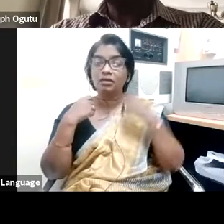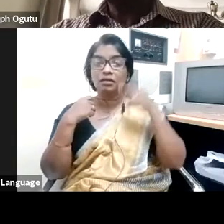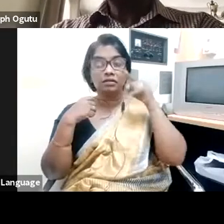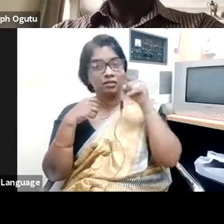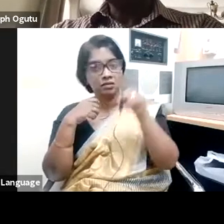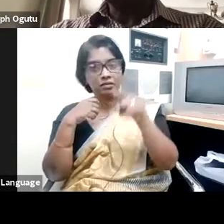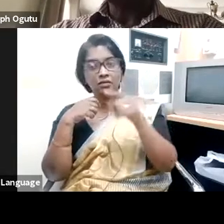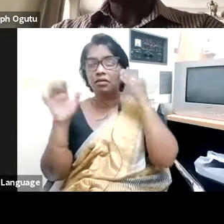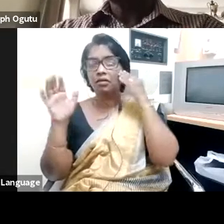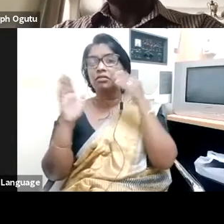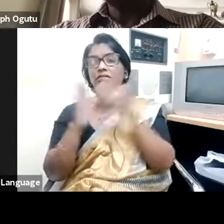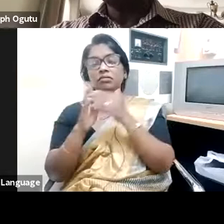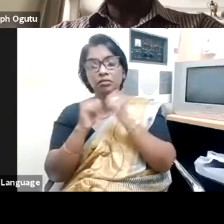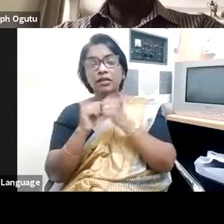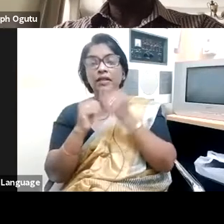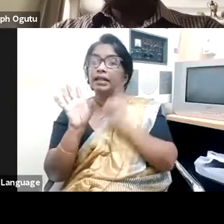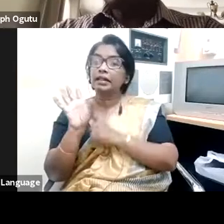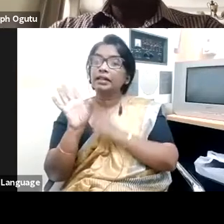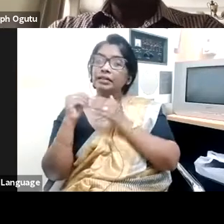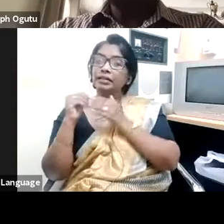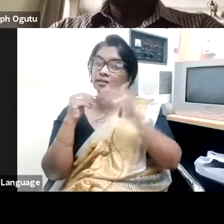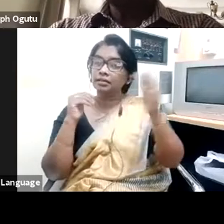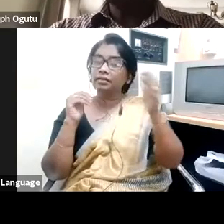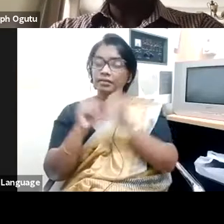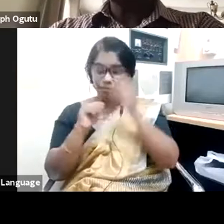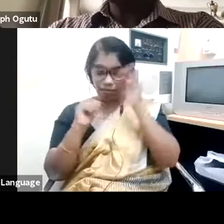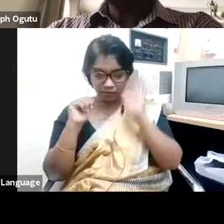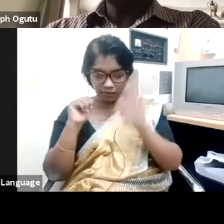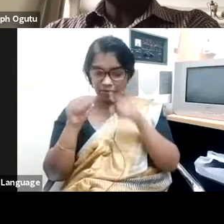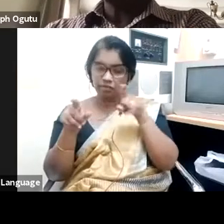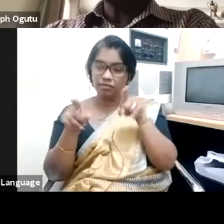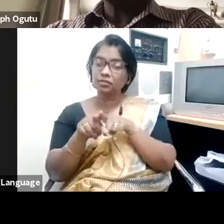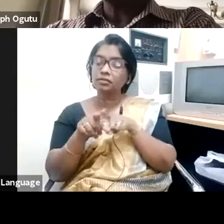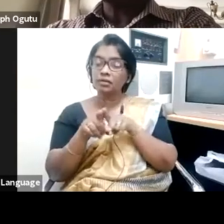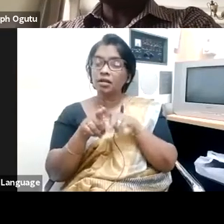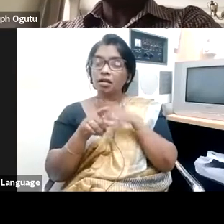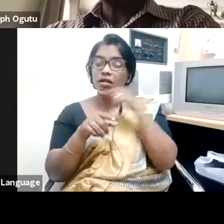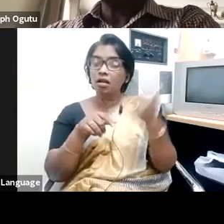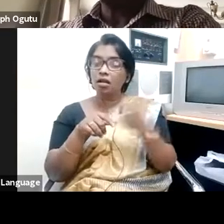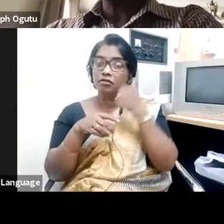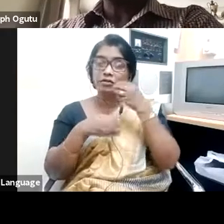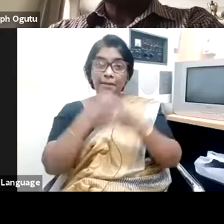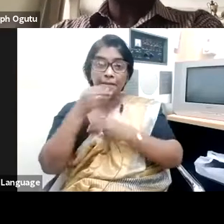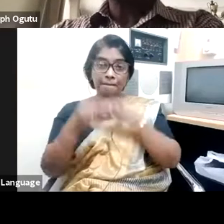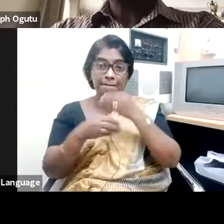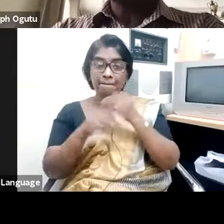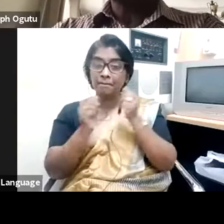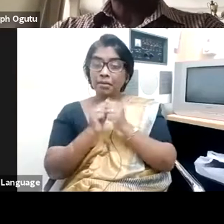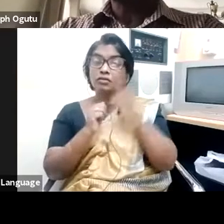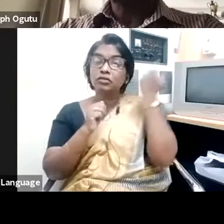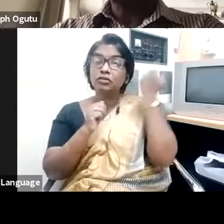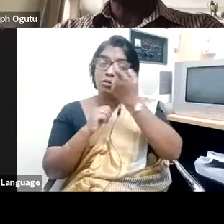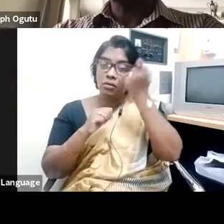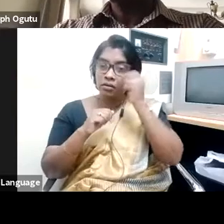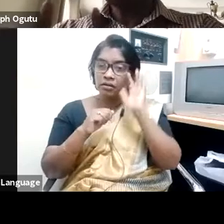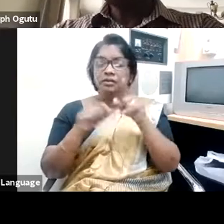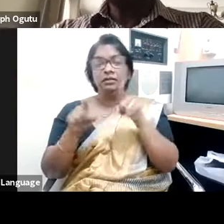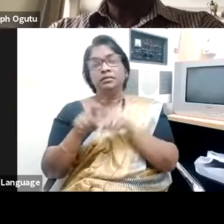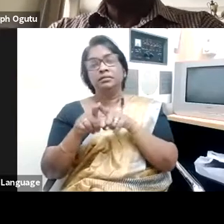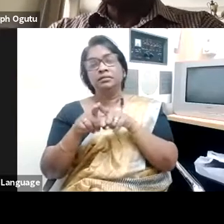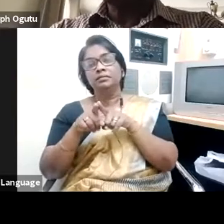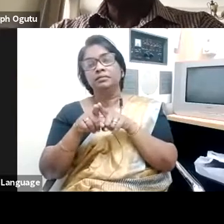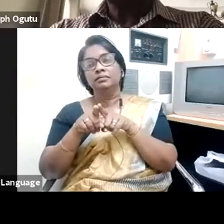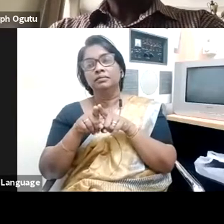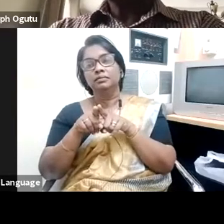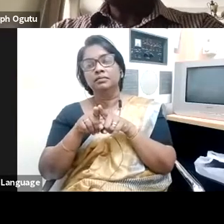in, you must innovate. And you innovate as you think about societal needs and societal challenges. When you